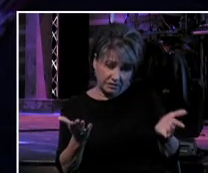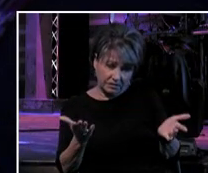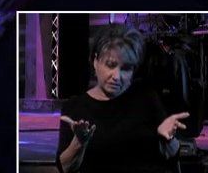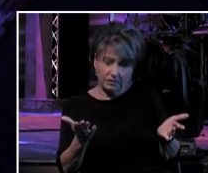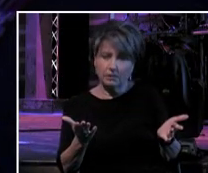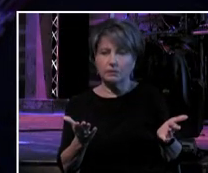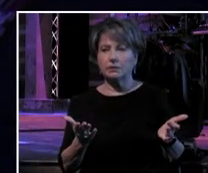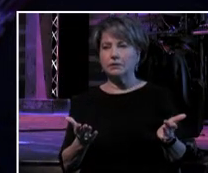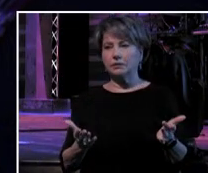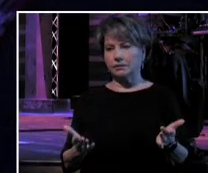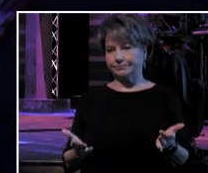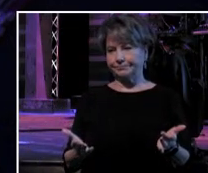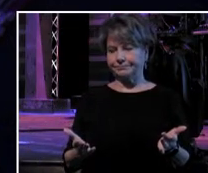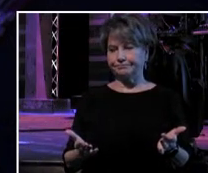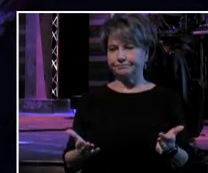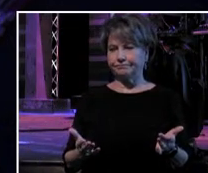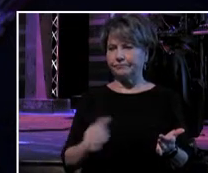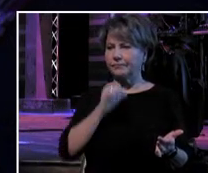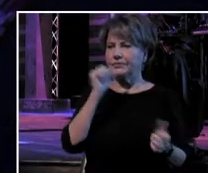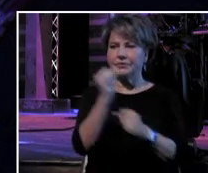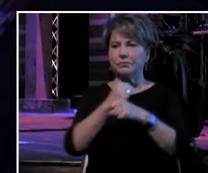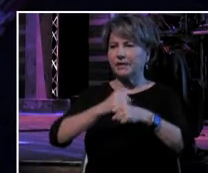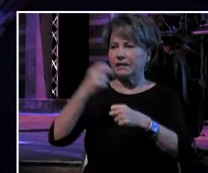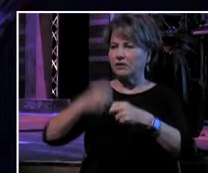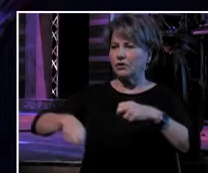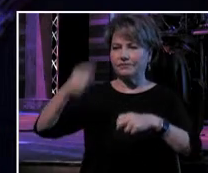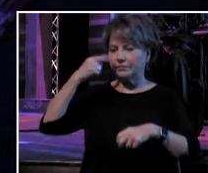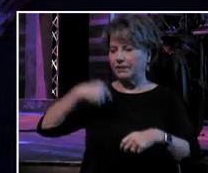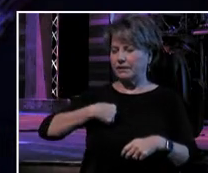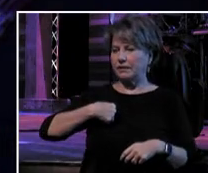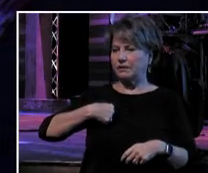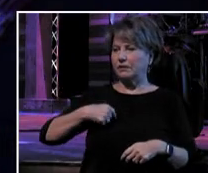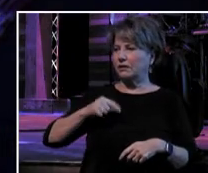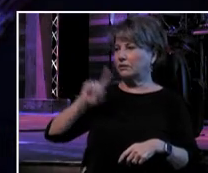Folks, don't make it hard on me. Please.